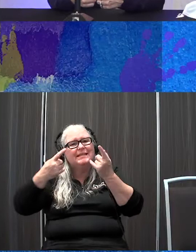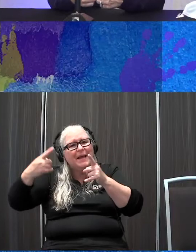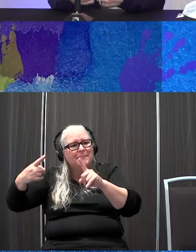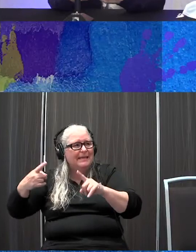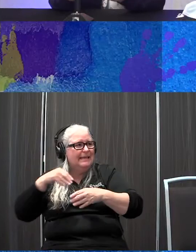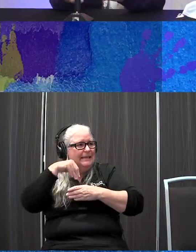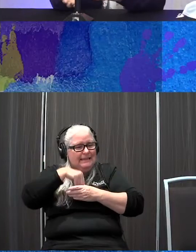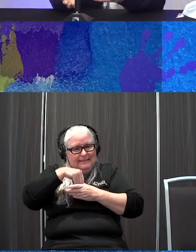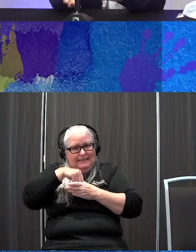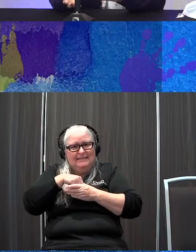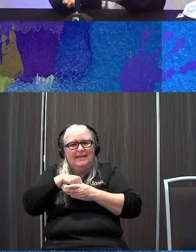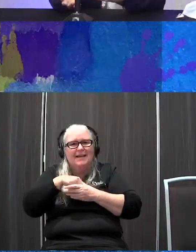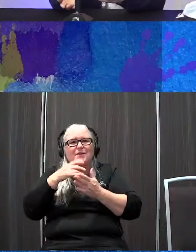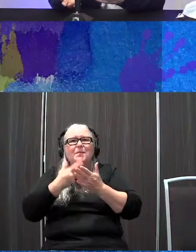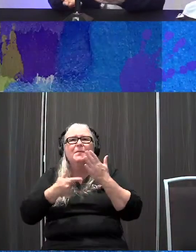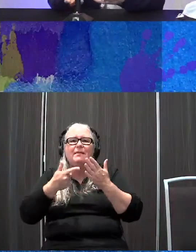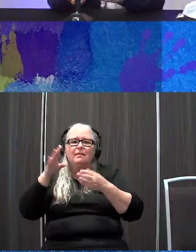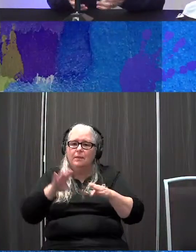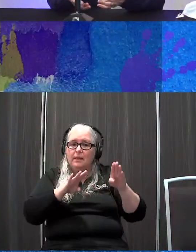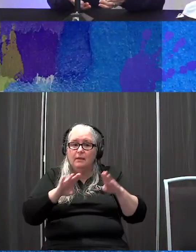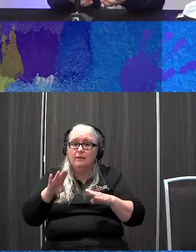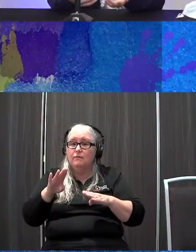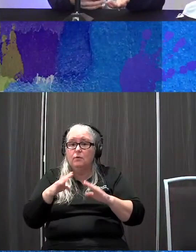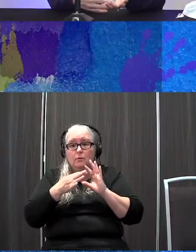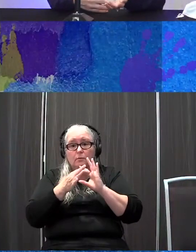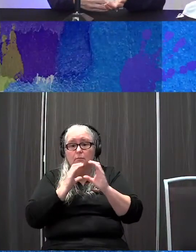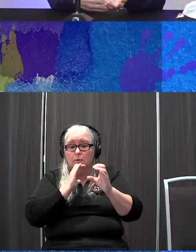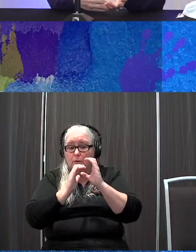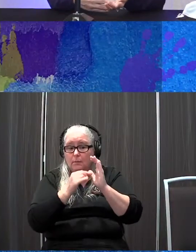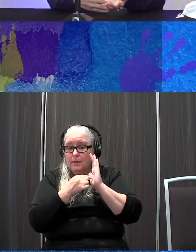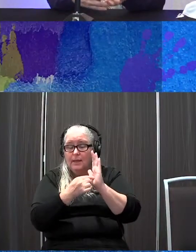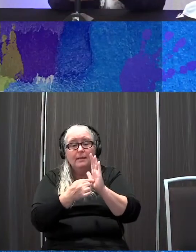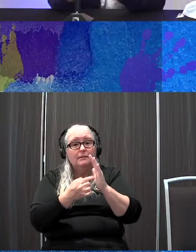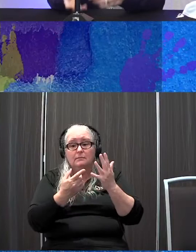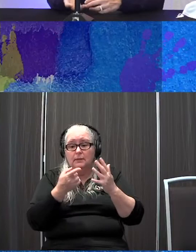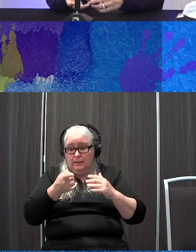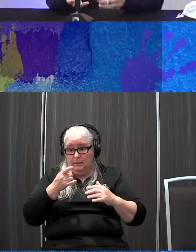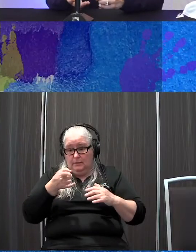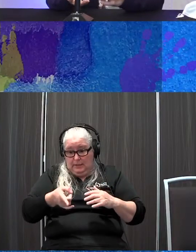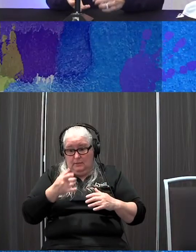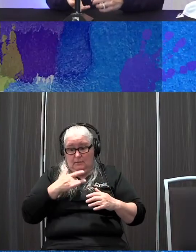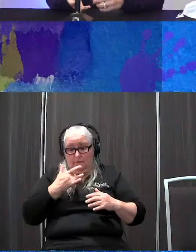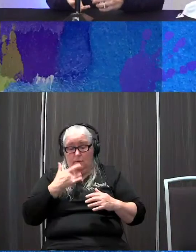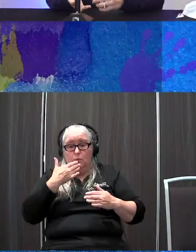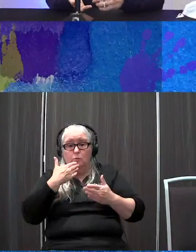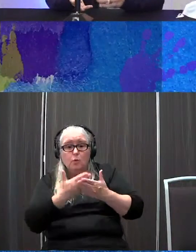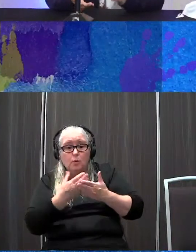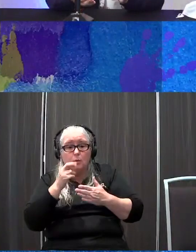inside. What the behavior might be saying is it might be saying, this feels good to me, or this makes me feel